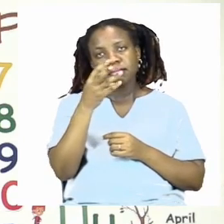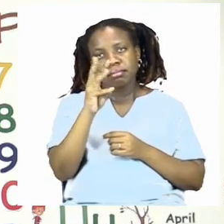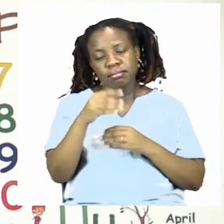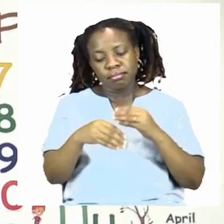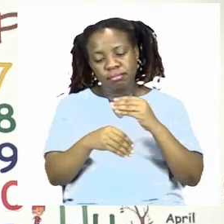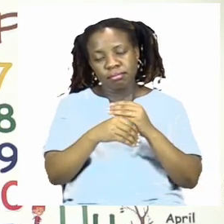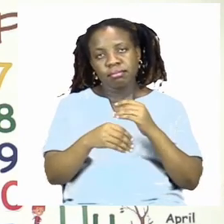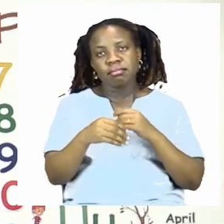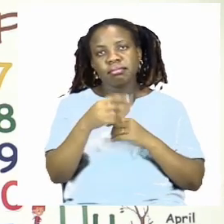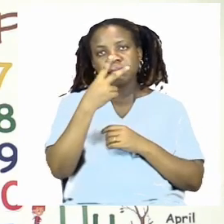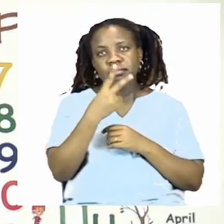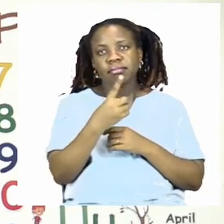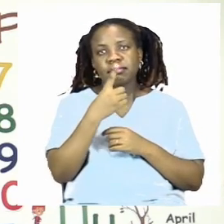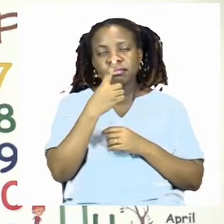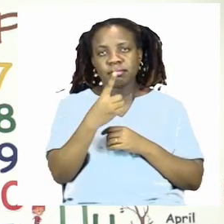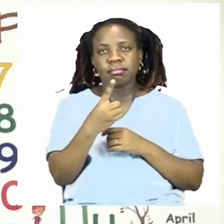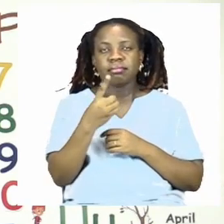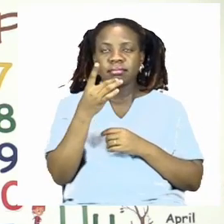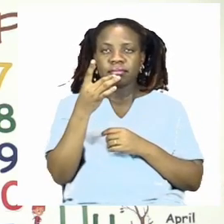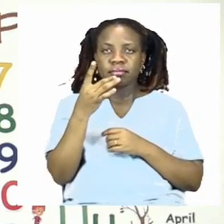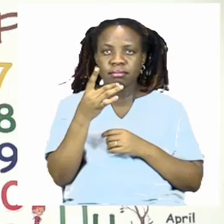218 is equal to